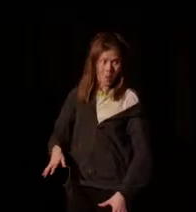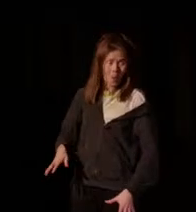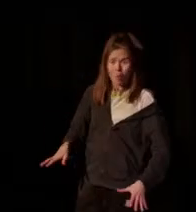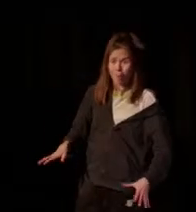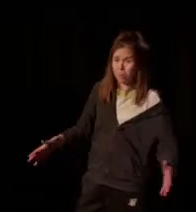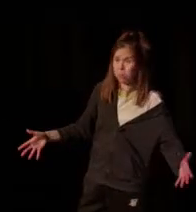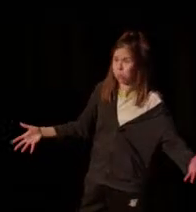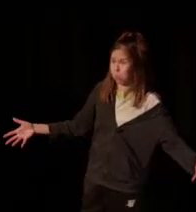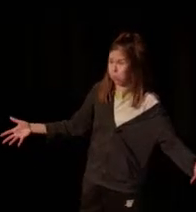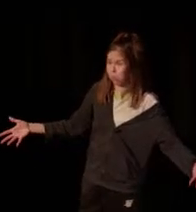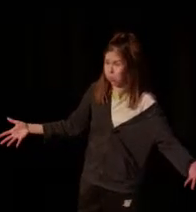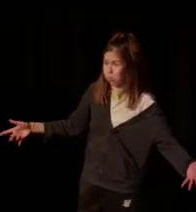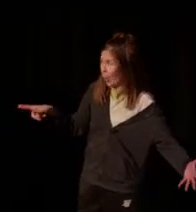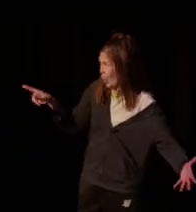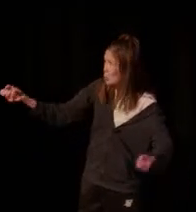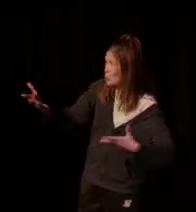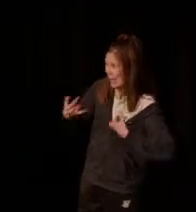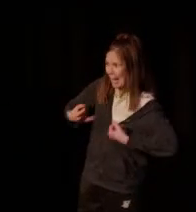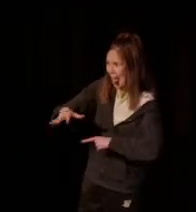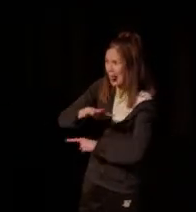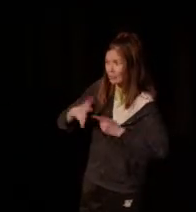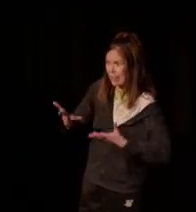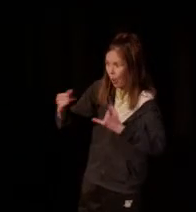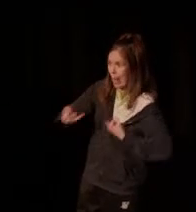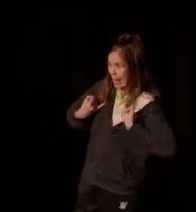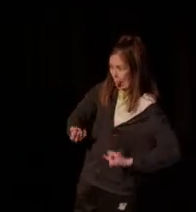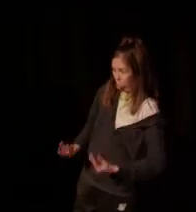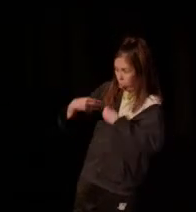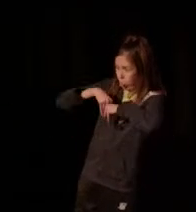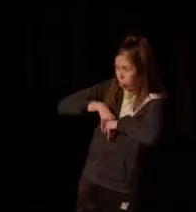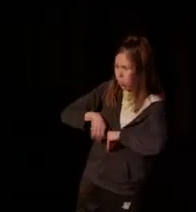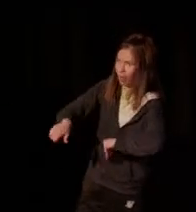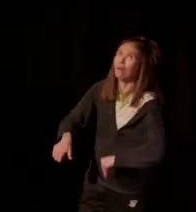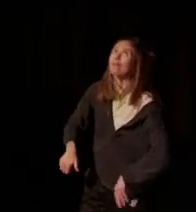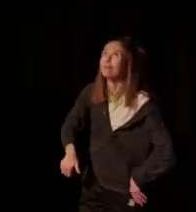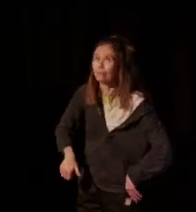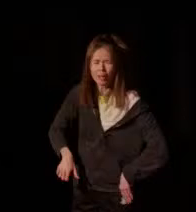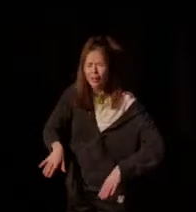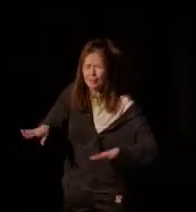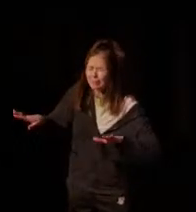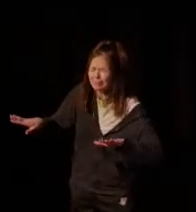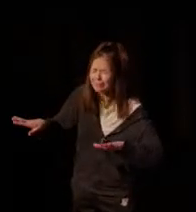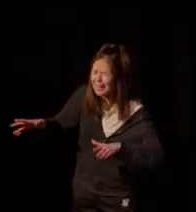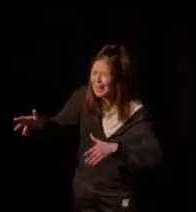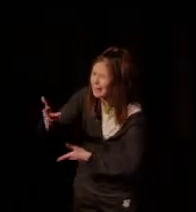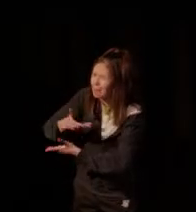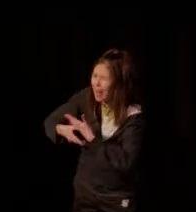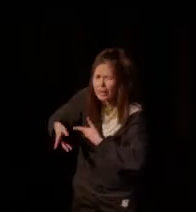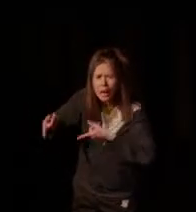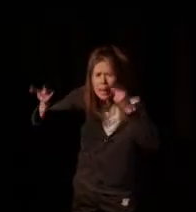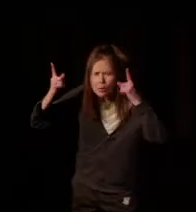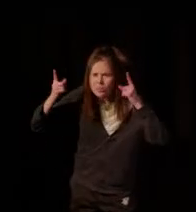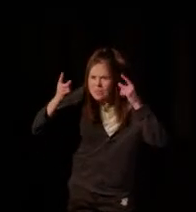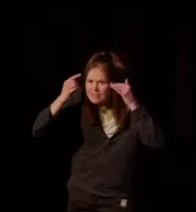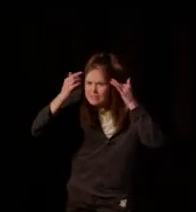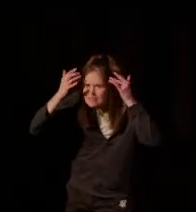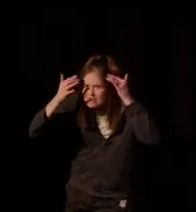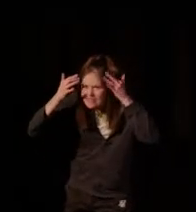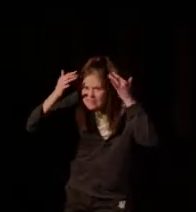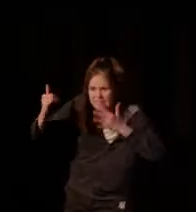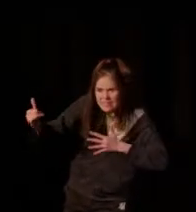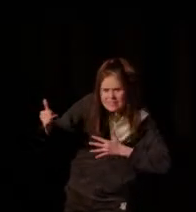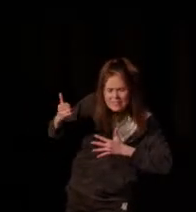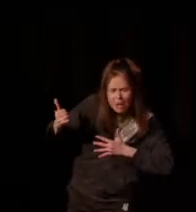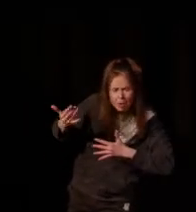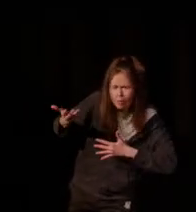best blood turns to an infected chili. How'd this all start? I don't know.